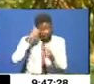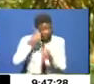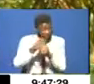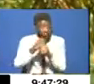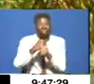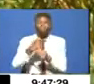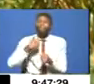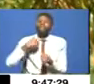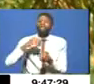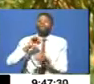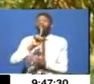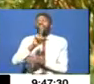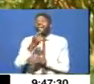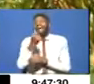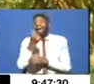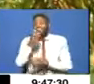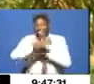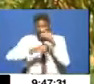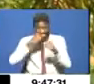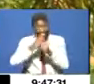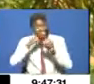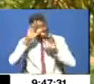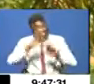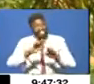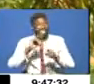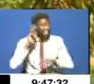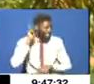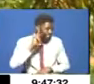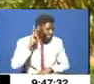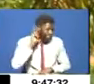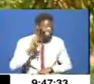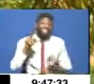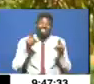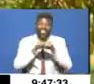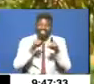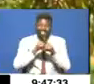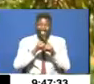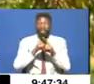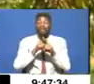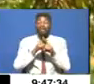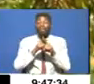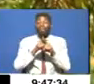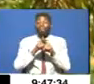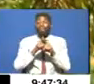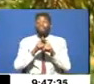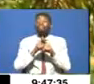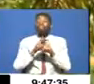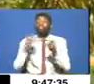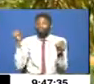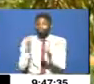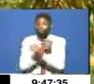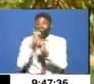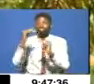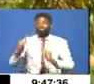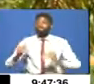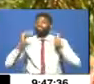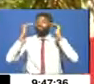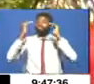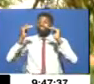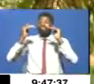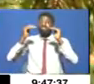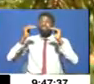spent 1.5 years in Kisii. And I was promoted to provincial